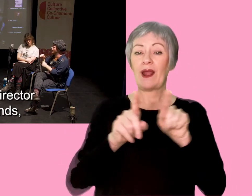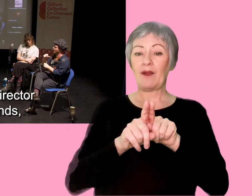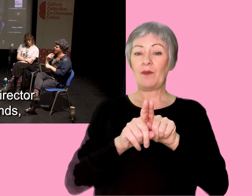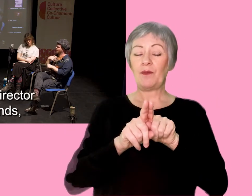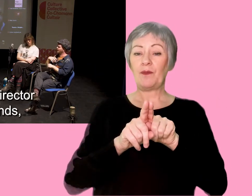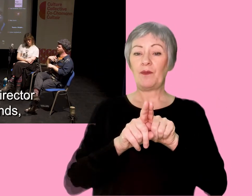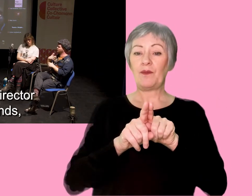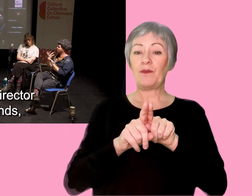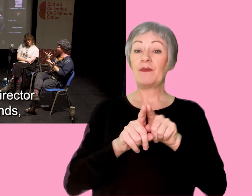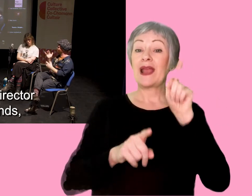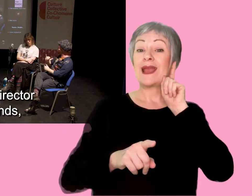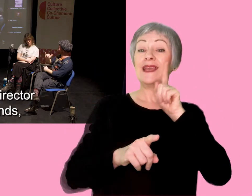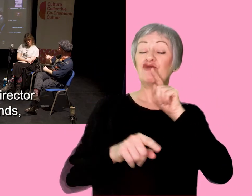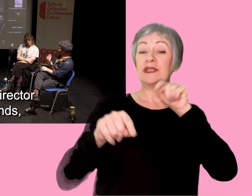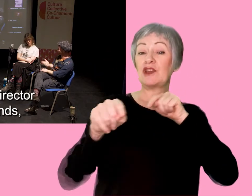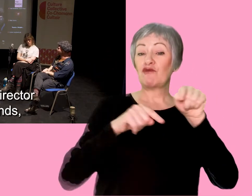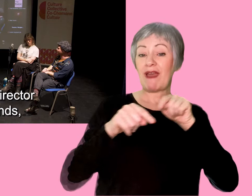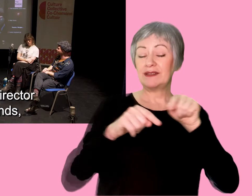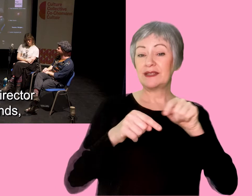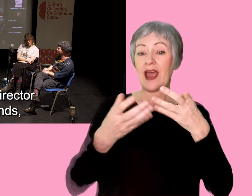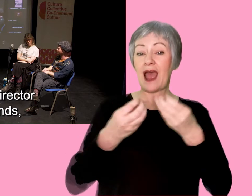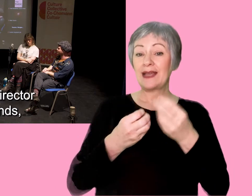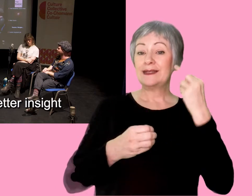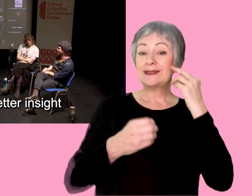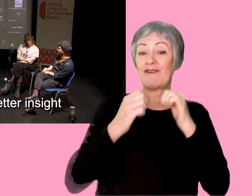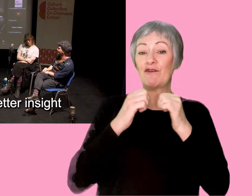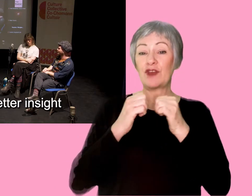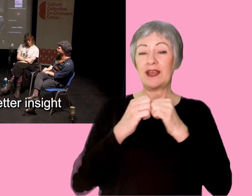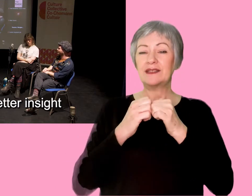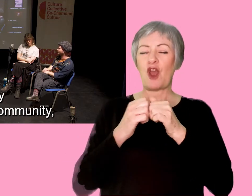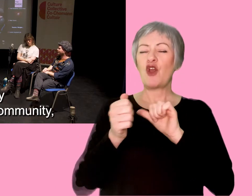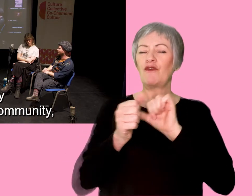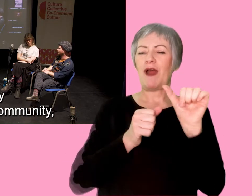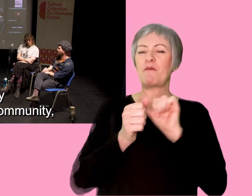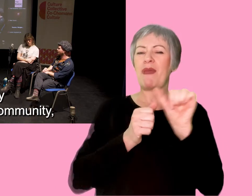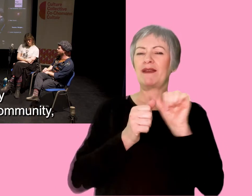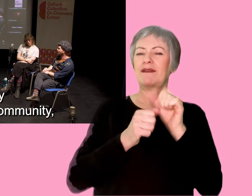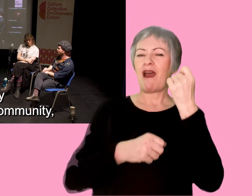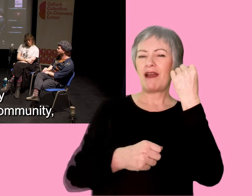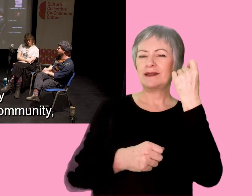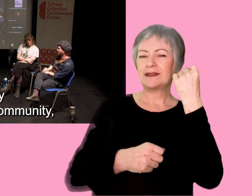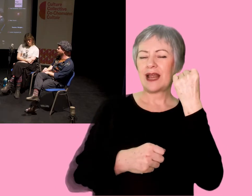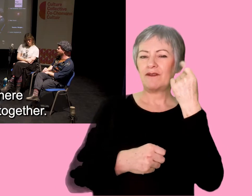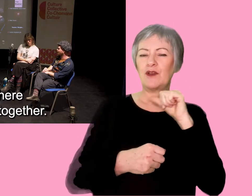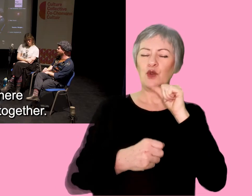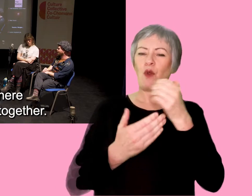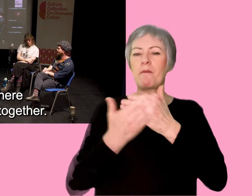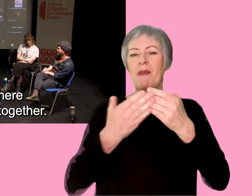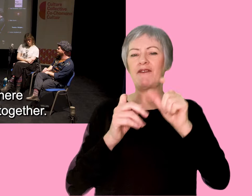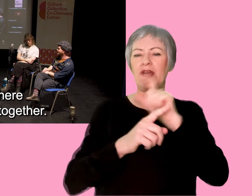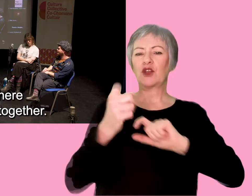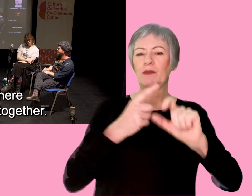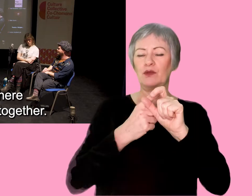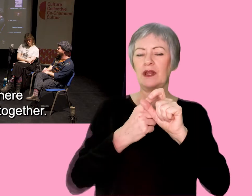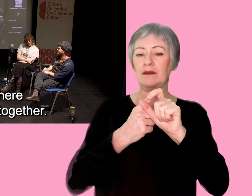If you're a hearing director who has deaf friends, you're going to have a better insight than somebody that is not part of that community. But yeah, that's where